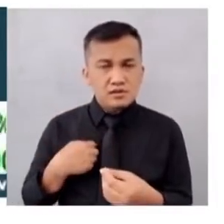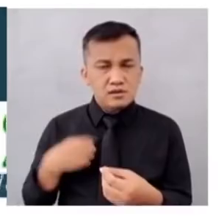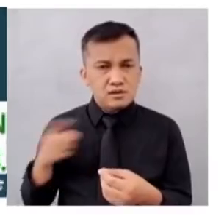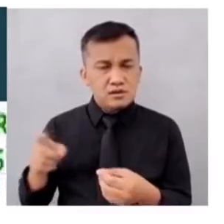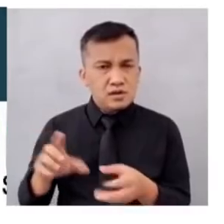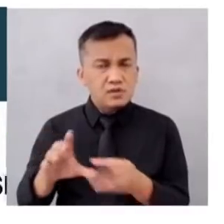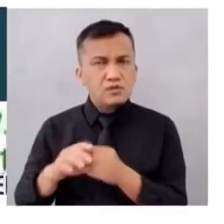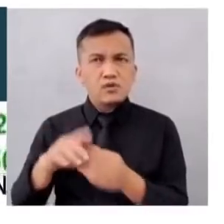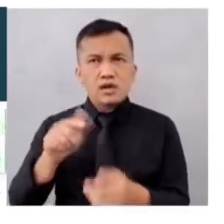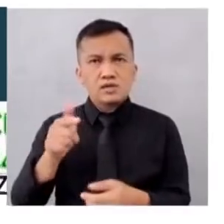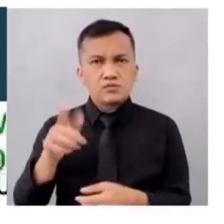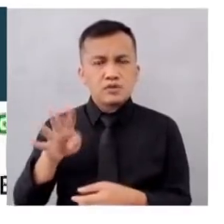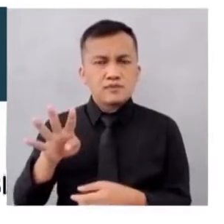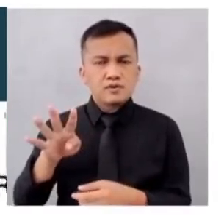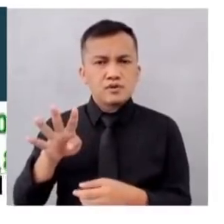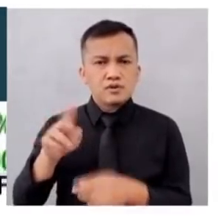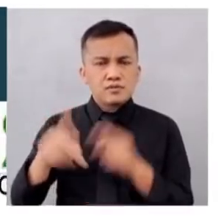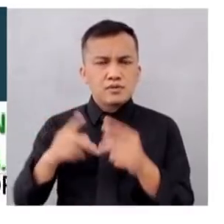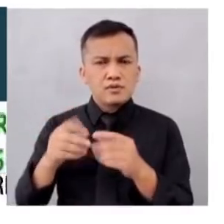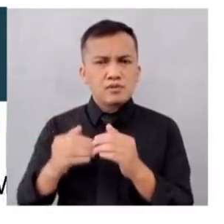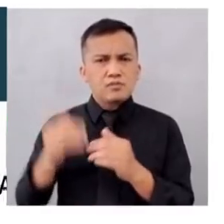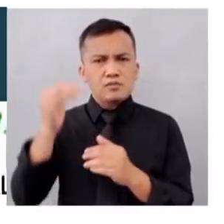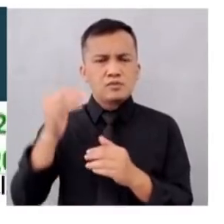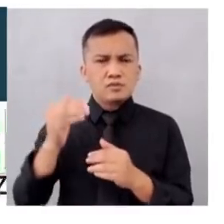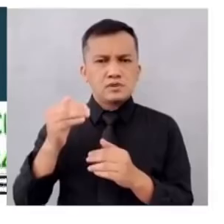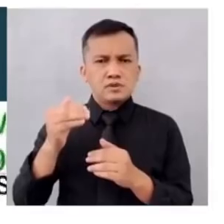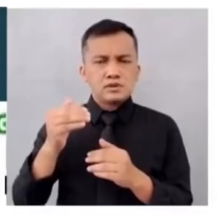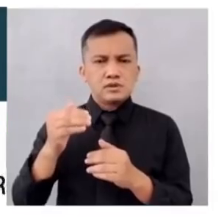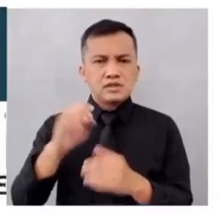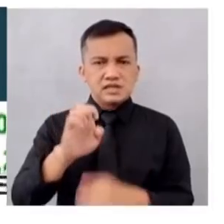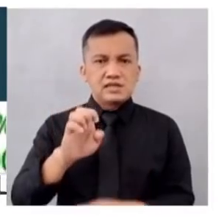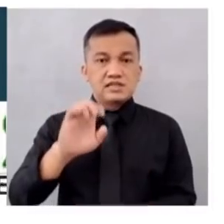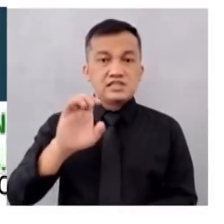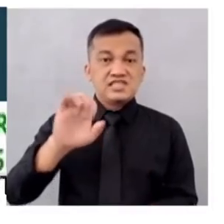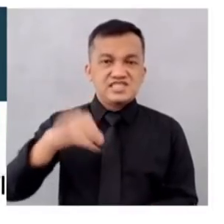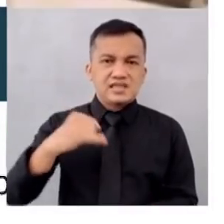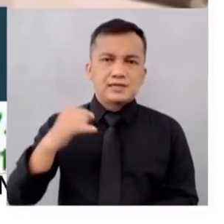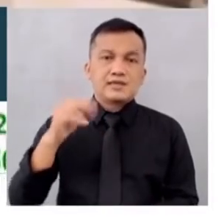3,324 people or more extrajudicially killed.